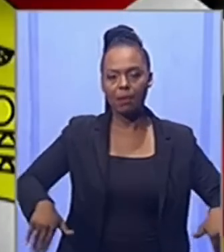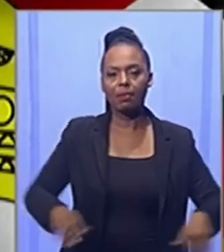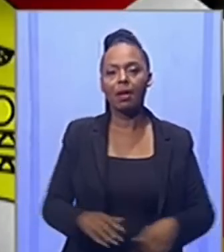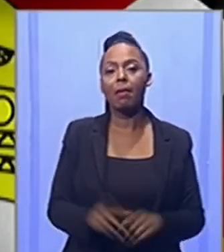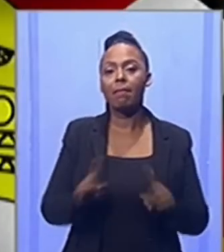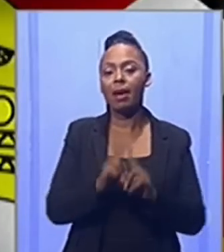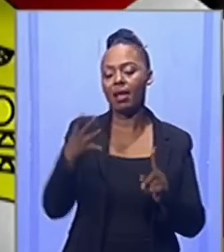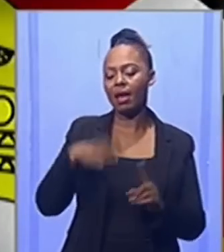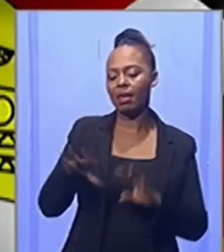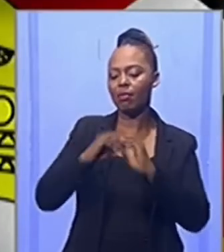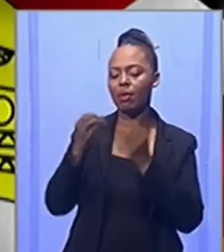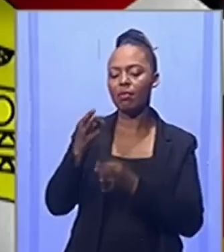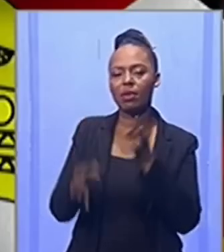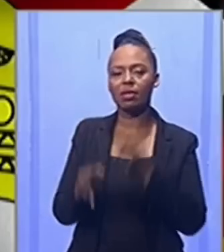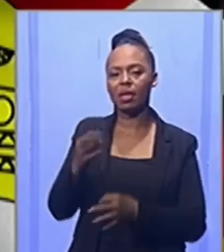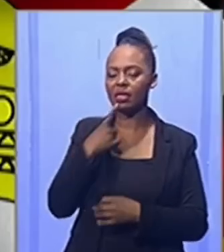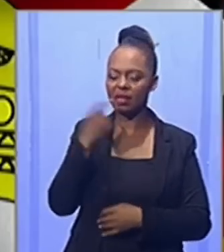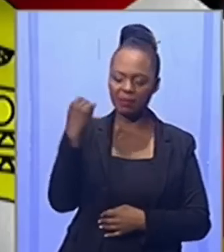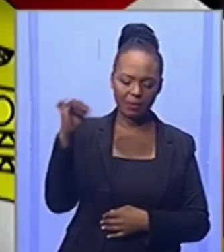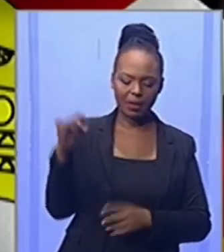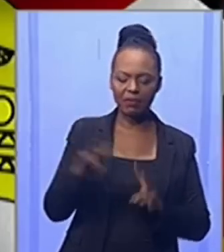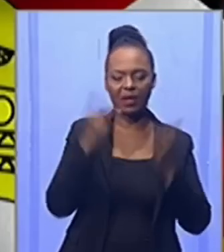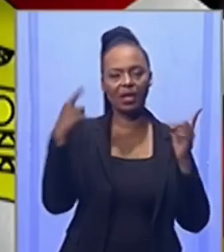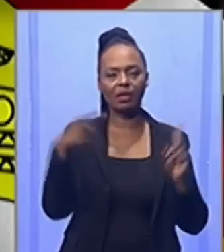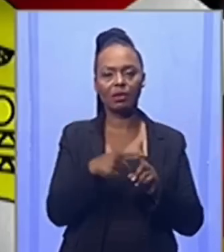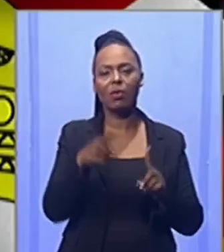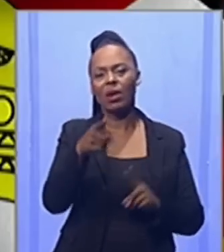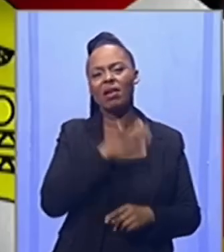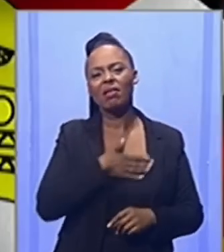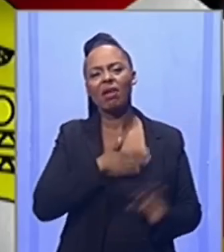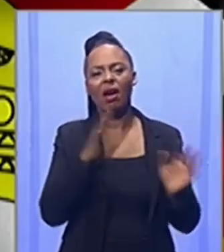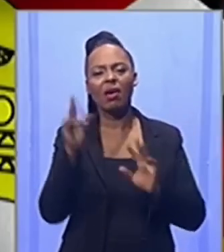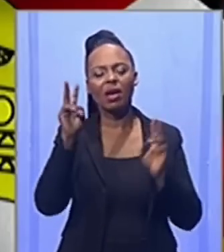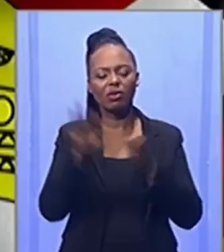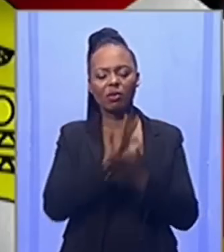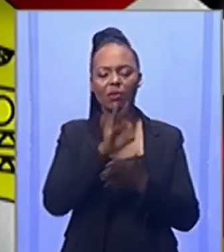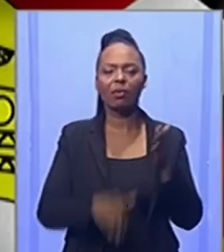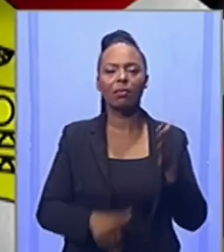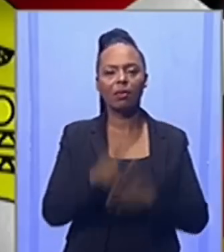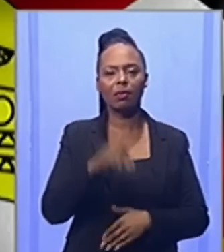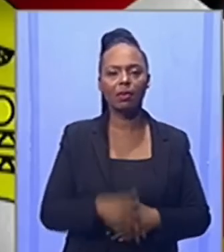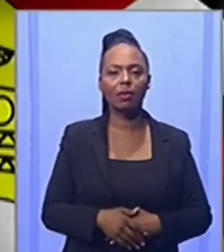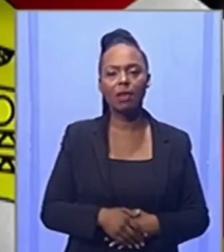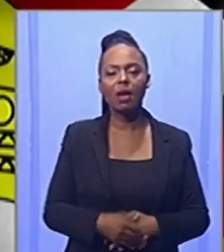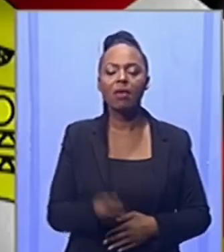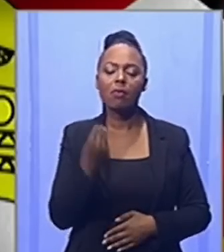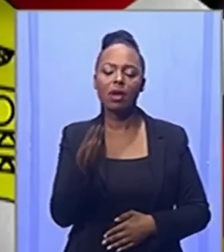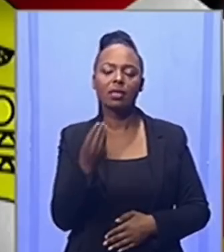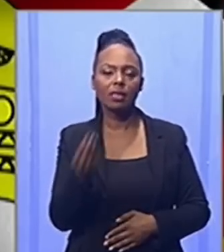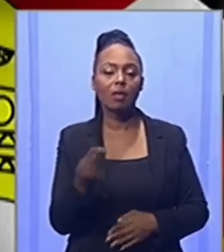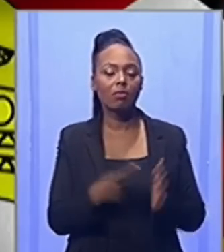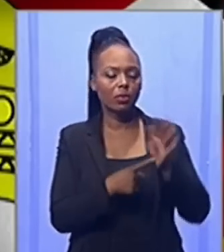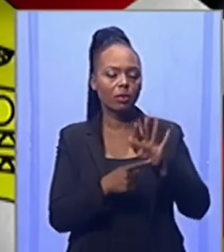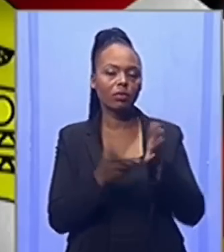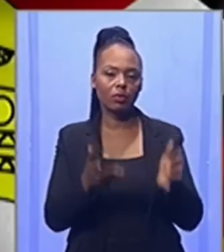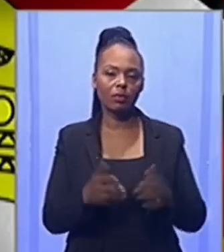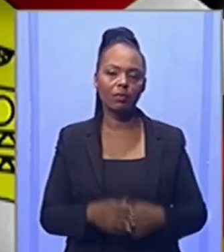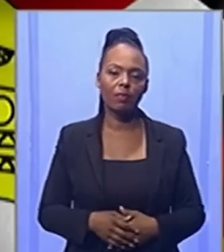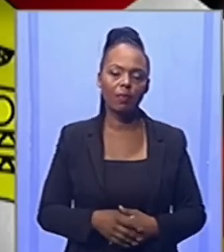Potso ke hore ebe wena o di bona jwang ho latela nalane ya dikgetho naheng eo. Maikutlo a hao ka kgatiso ya video WhatsApp ona ke a latelang.